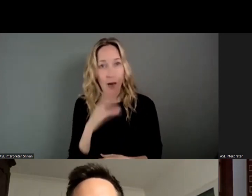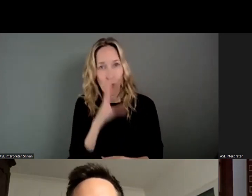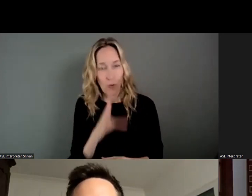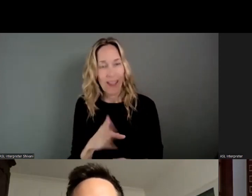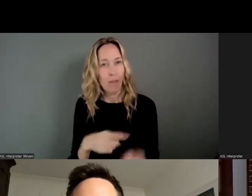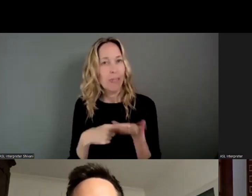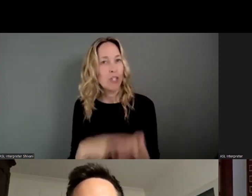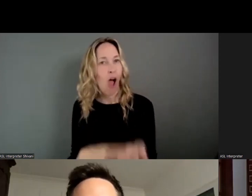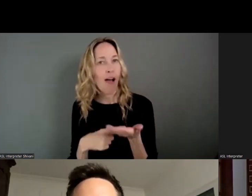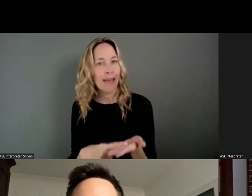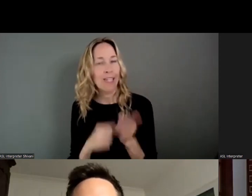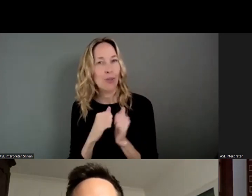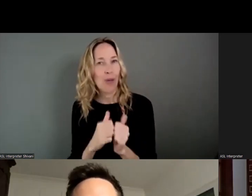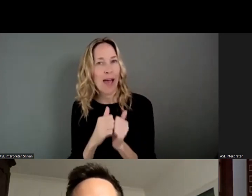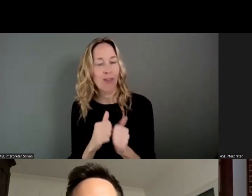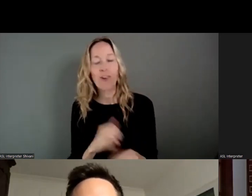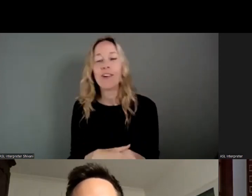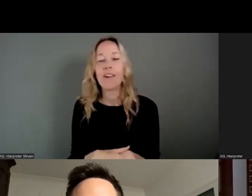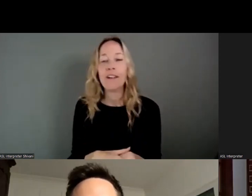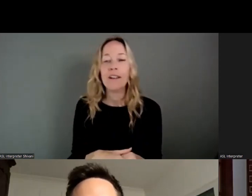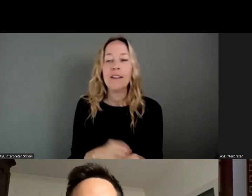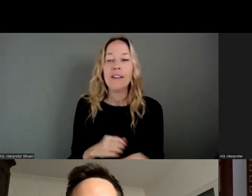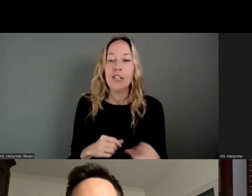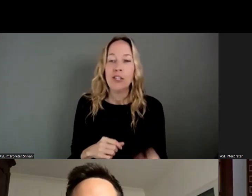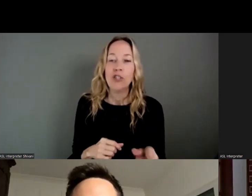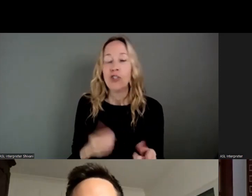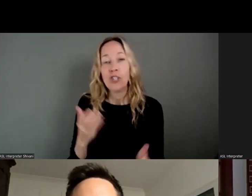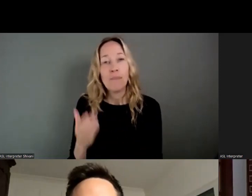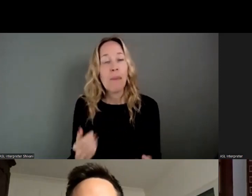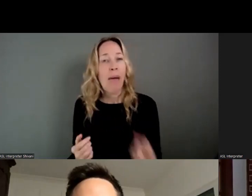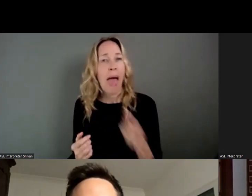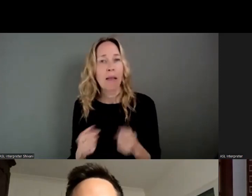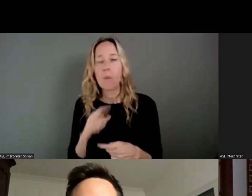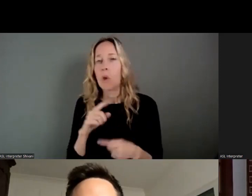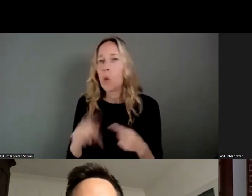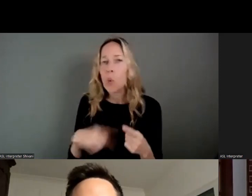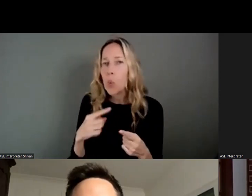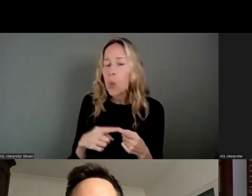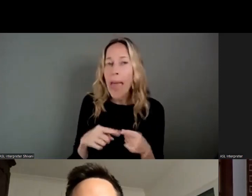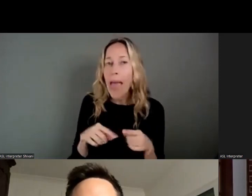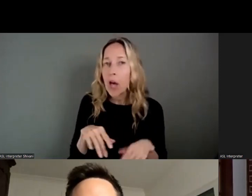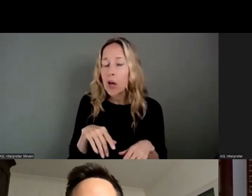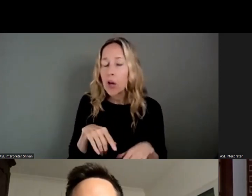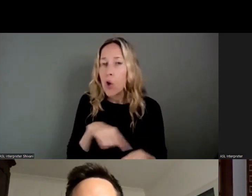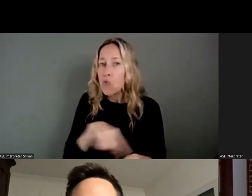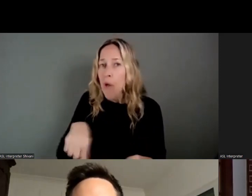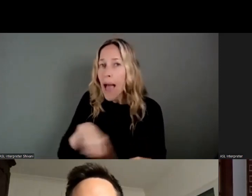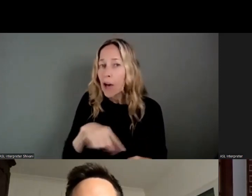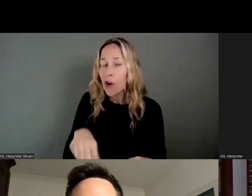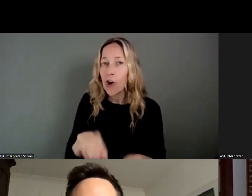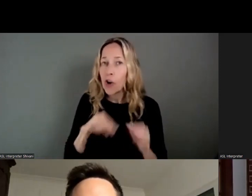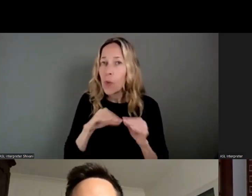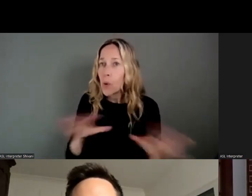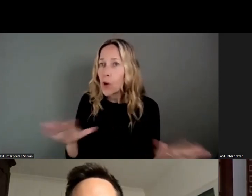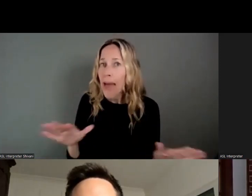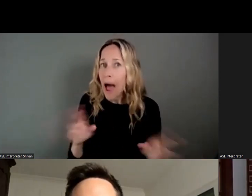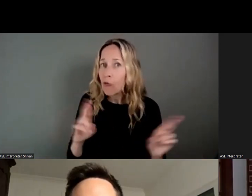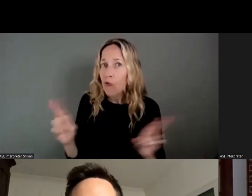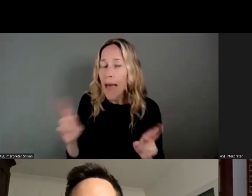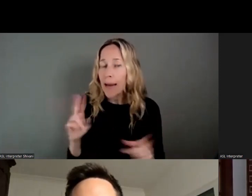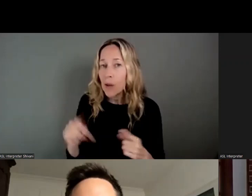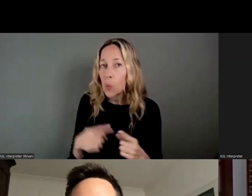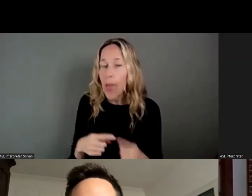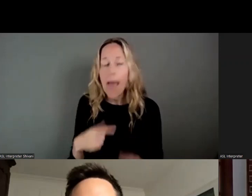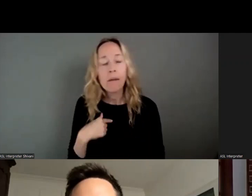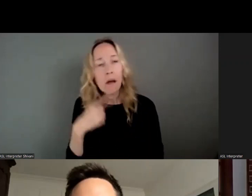saying, she's asking me, well, do you have, when's the record coming out? And then I can say January. So she'll say, well, then I'll start to try to get dates